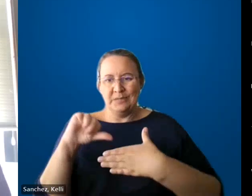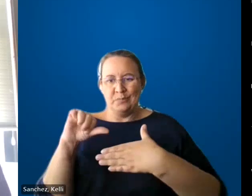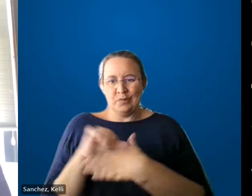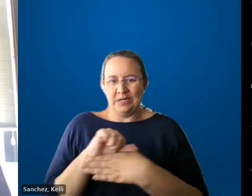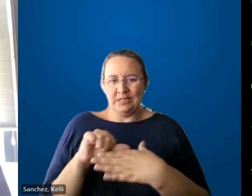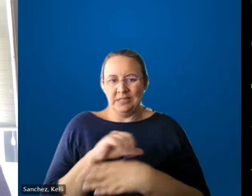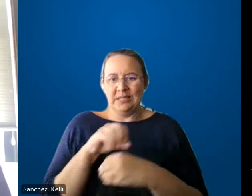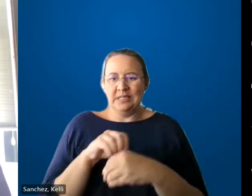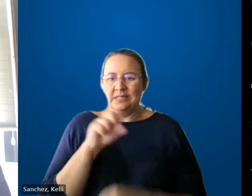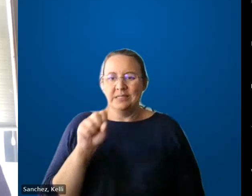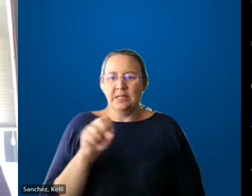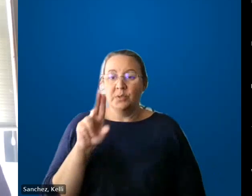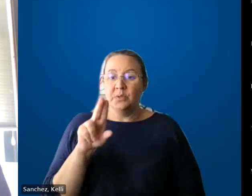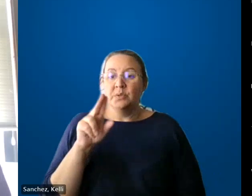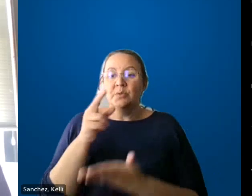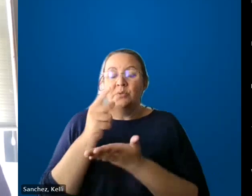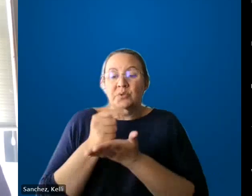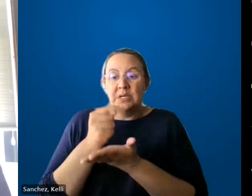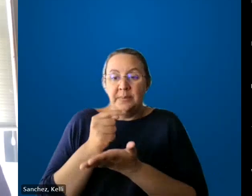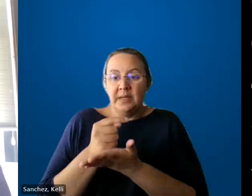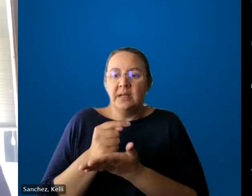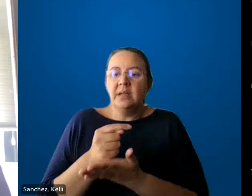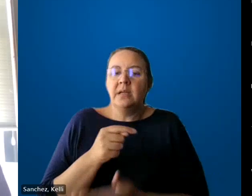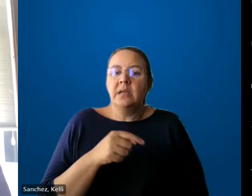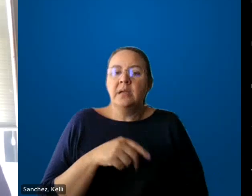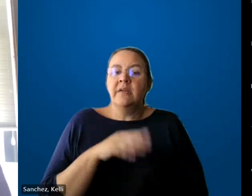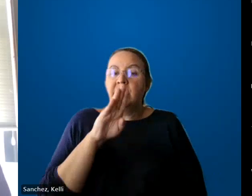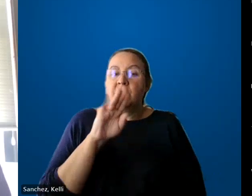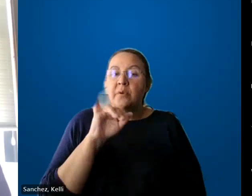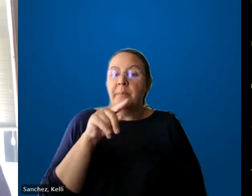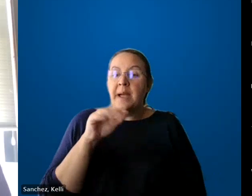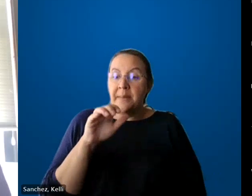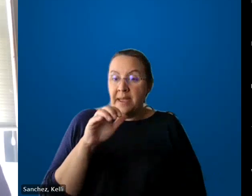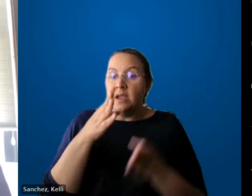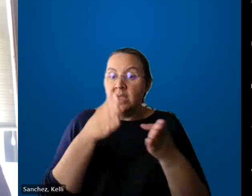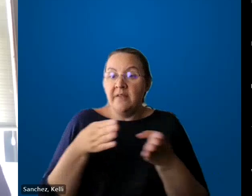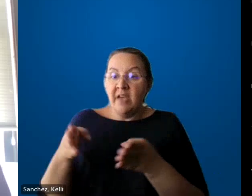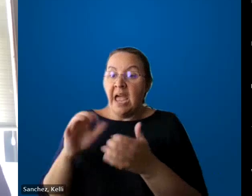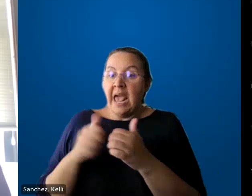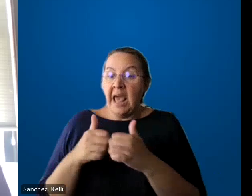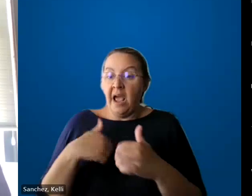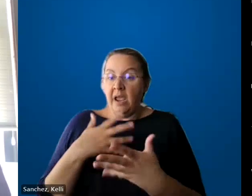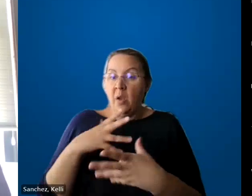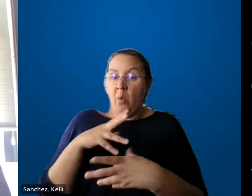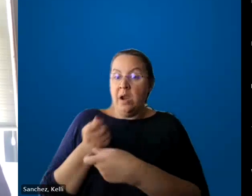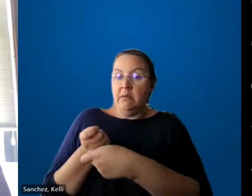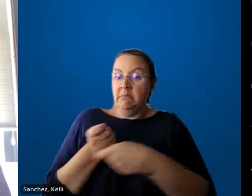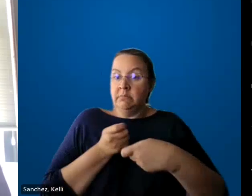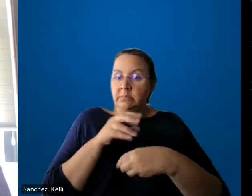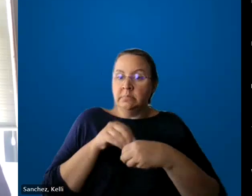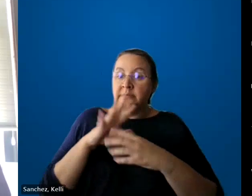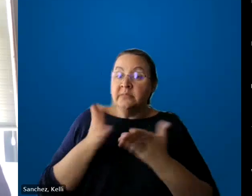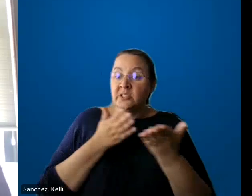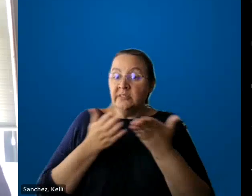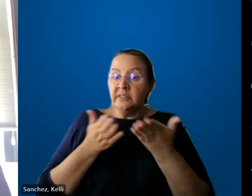use treatment for BIPOC individuals, and how do you think we can integrate these into services?